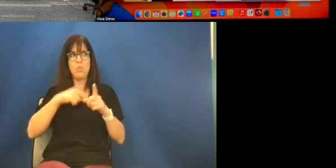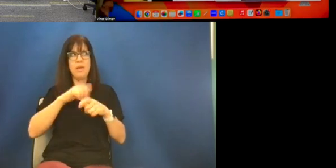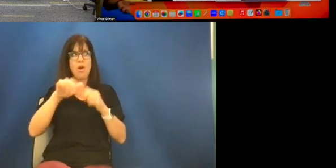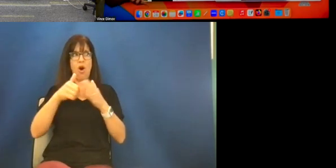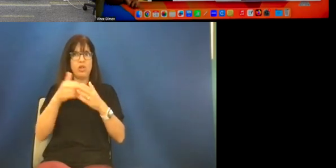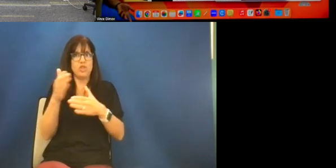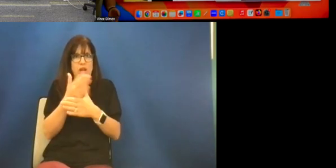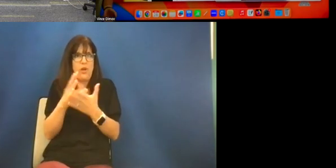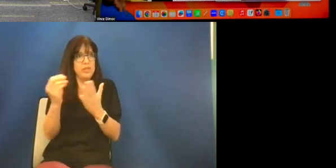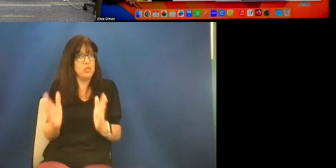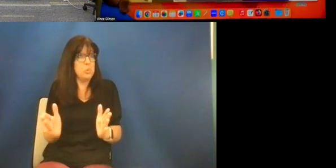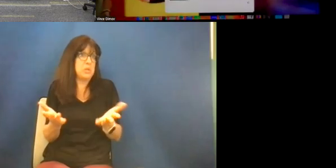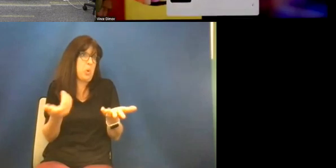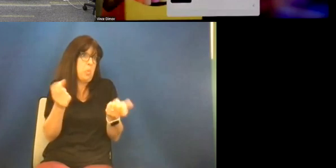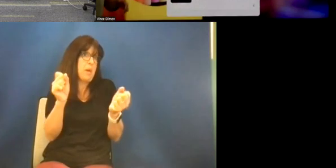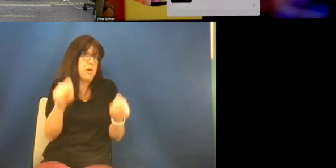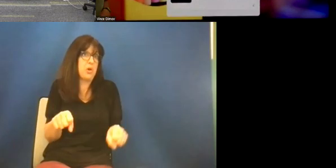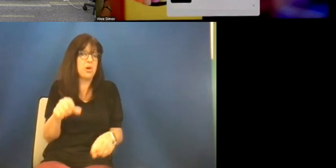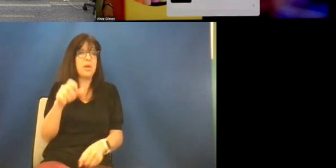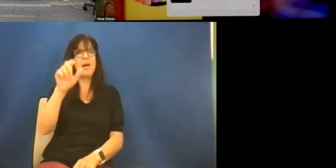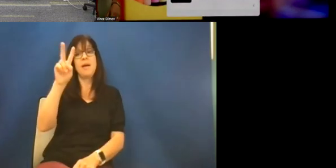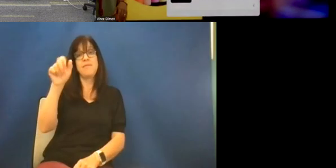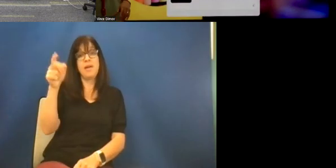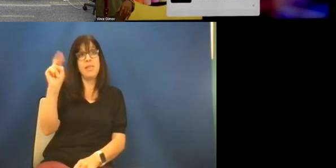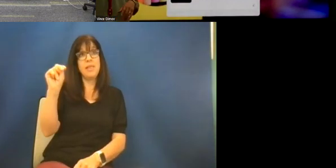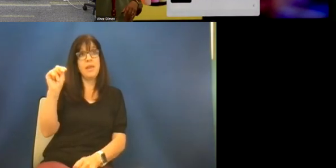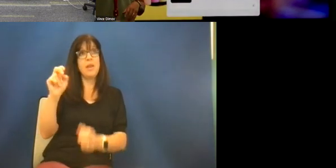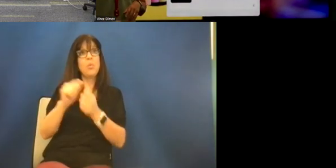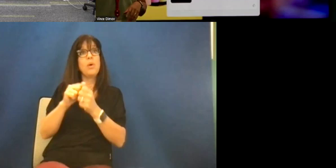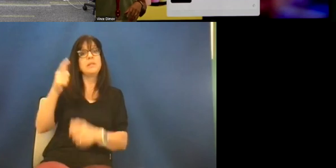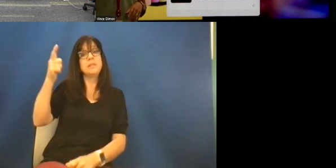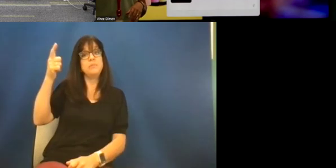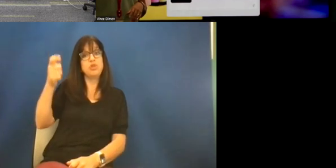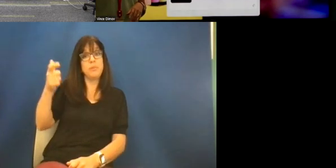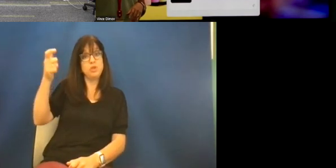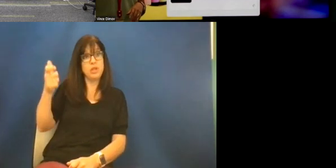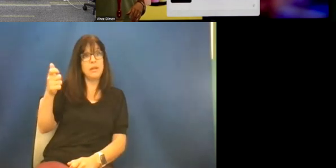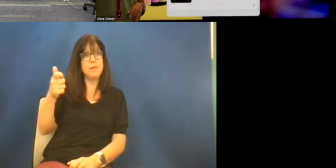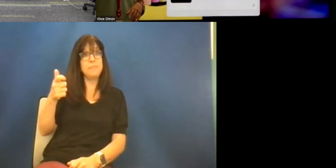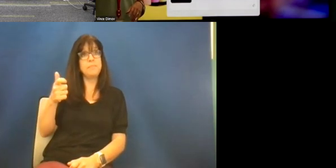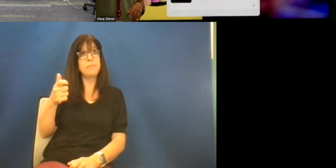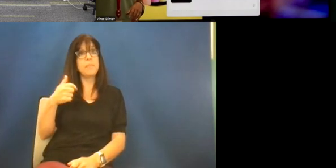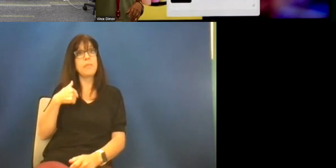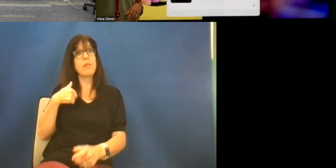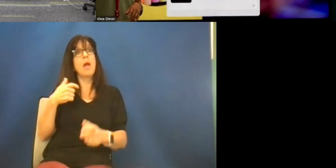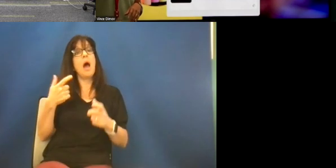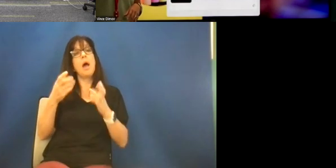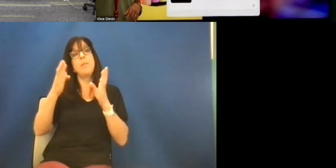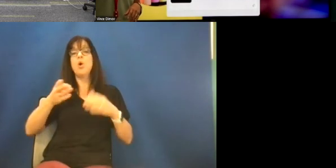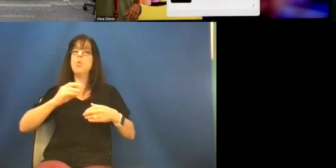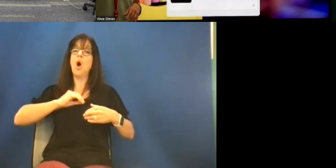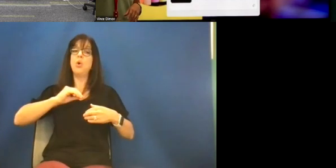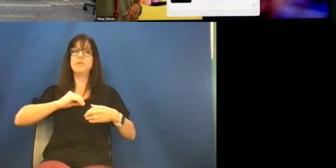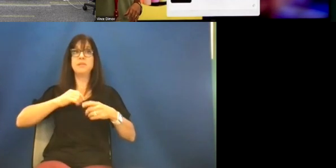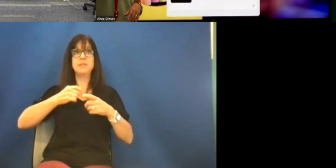same students. So I have done that with a subscription with Here Builder. I'm the person who owns it, and